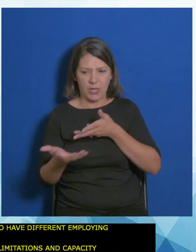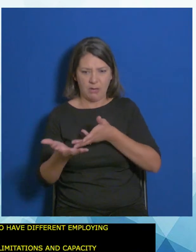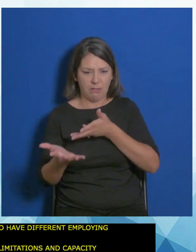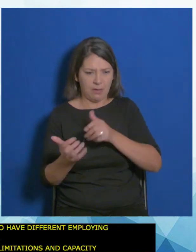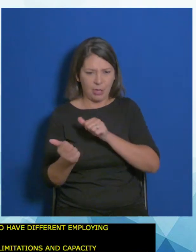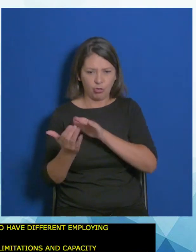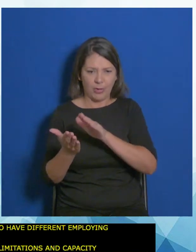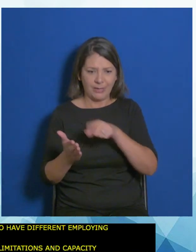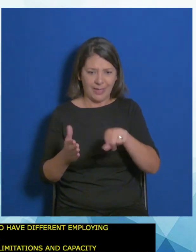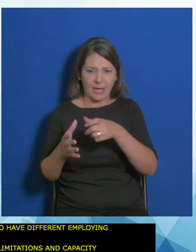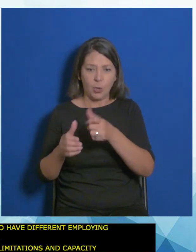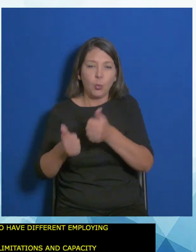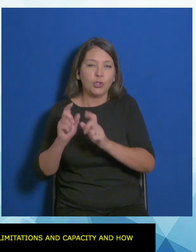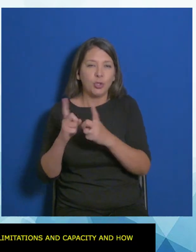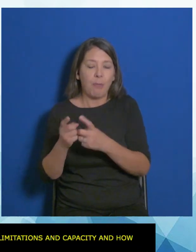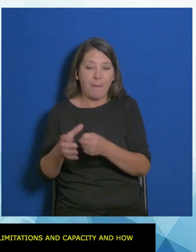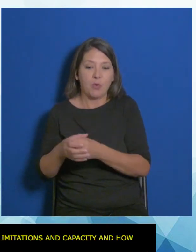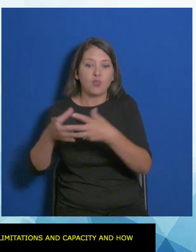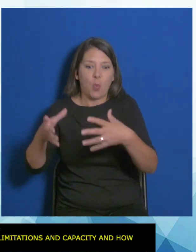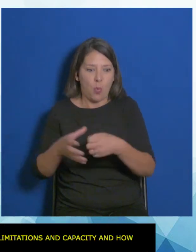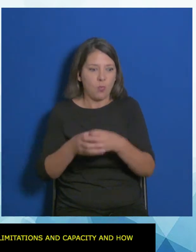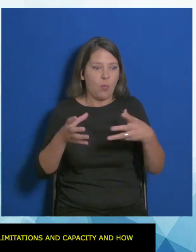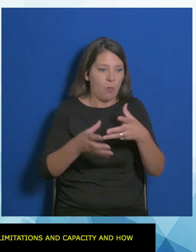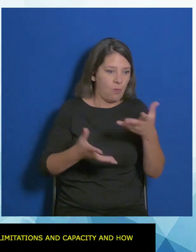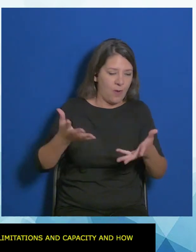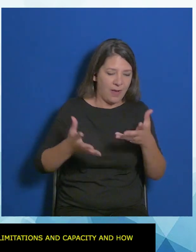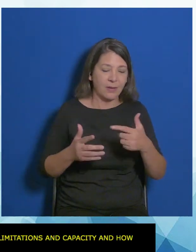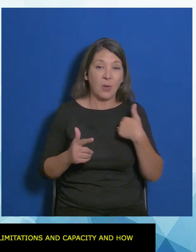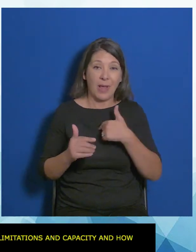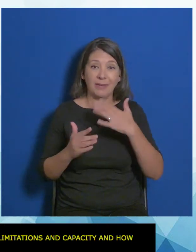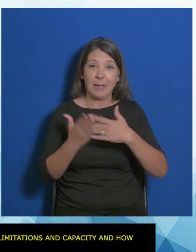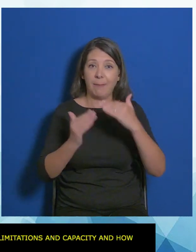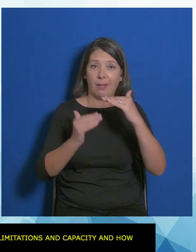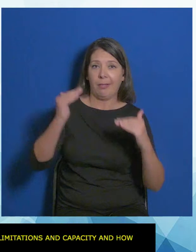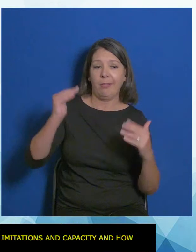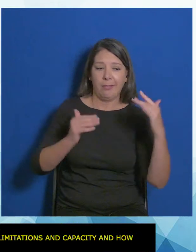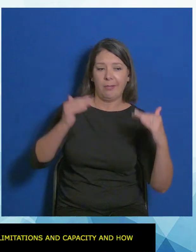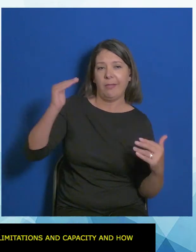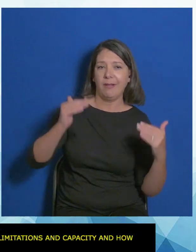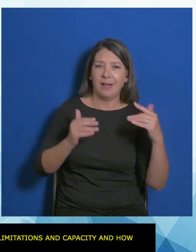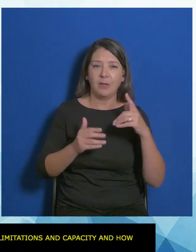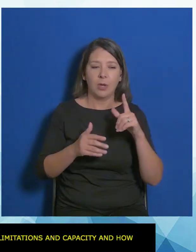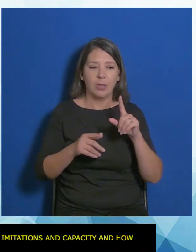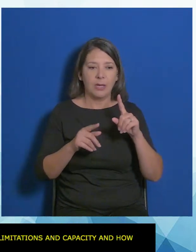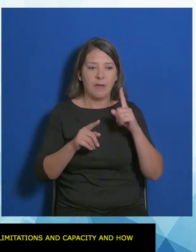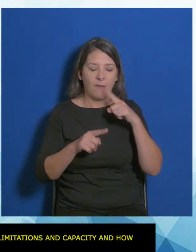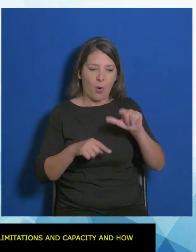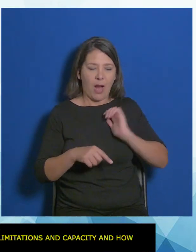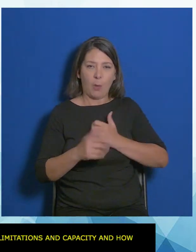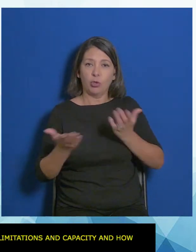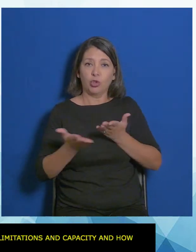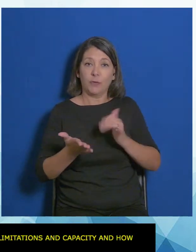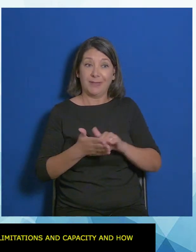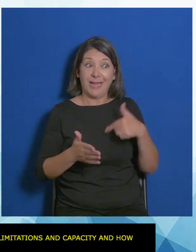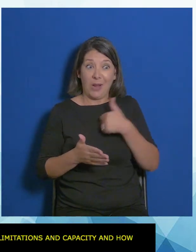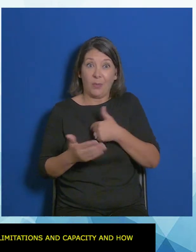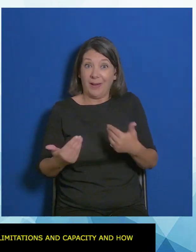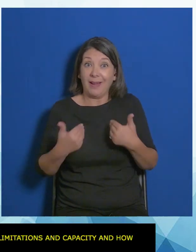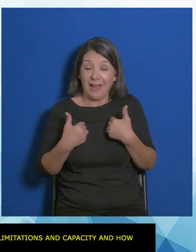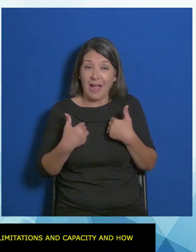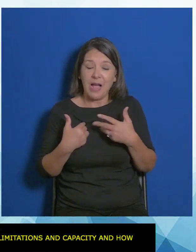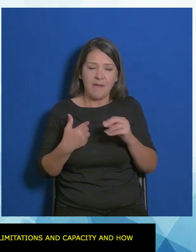growing, looking at how we're causing inequities among the various services that we have, and looking at